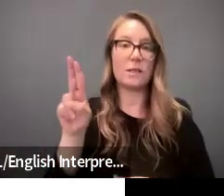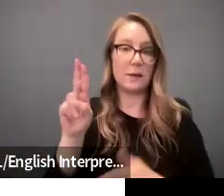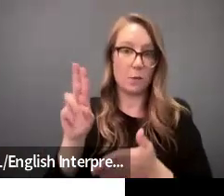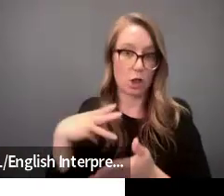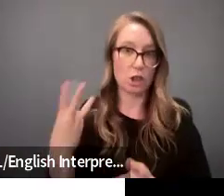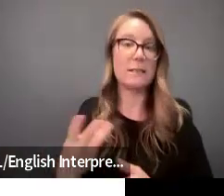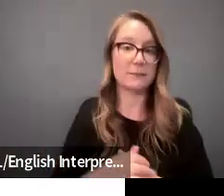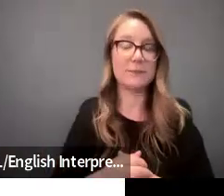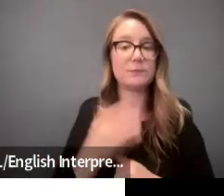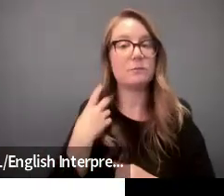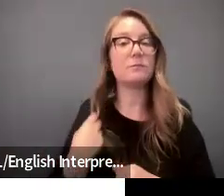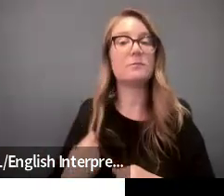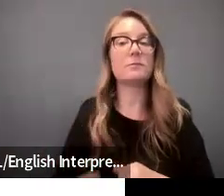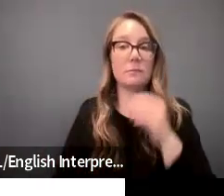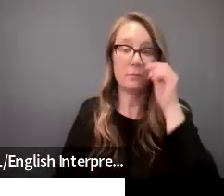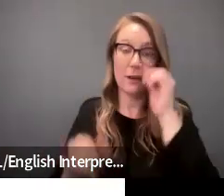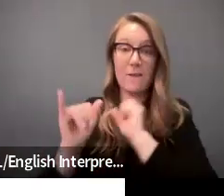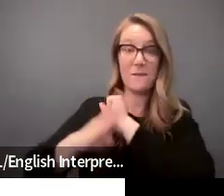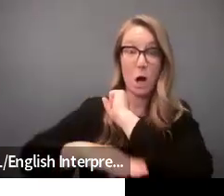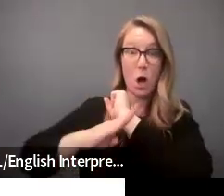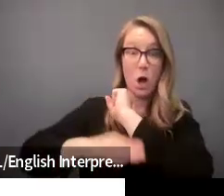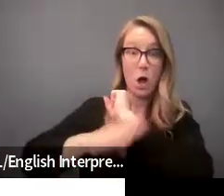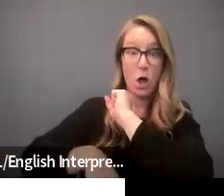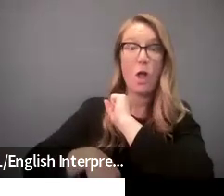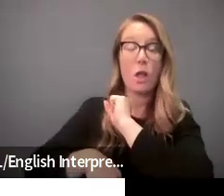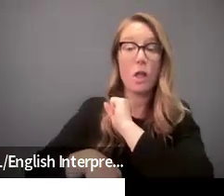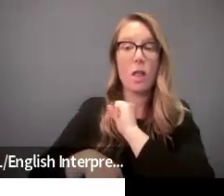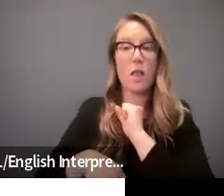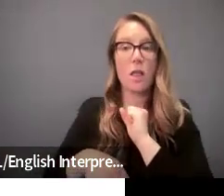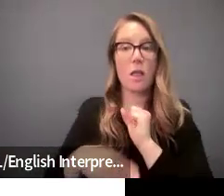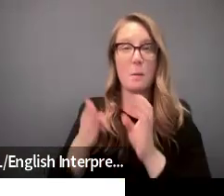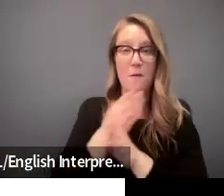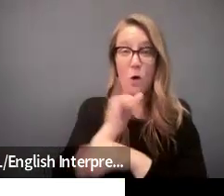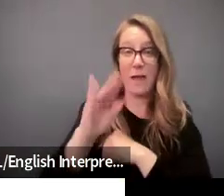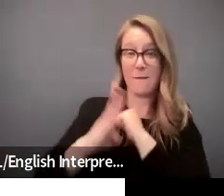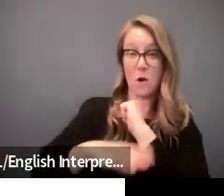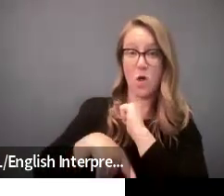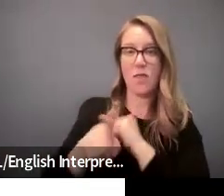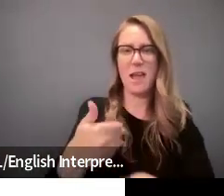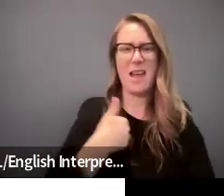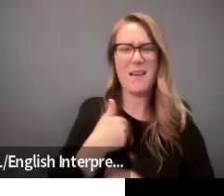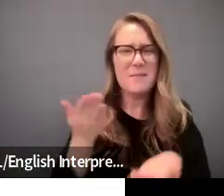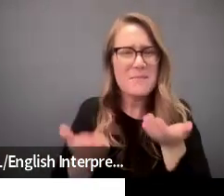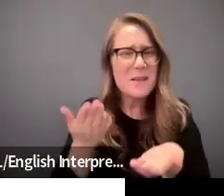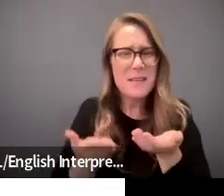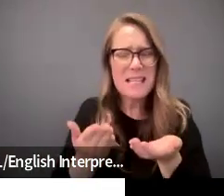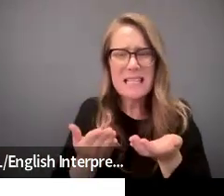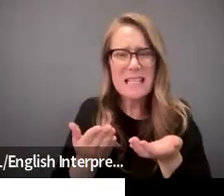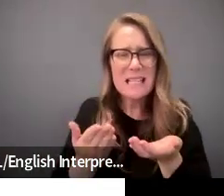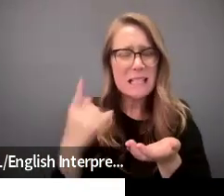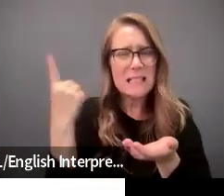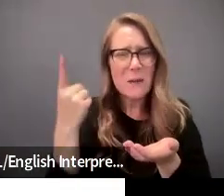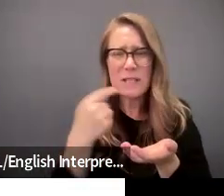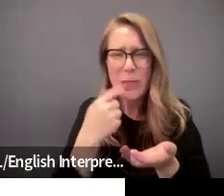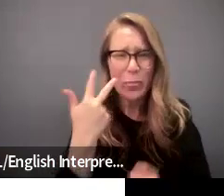Washington. That fall, they had prior to that fall, they had maybe somebody